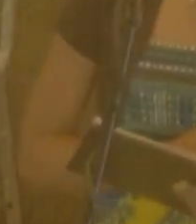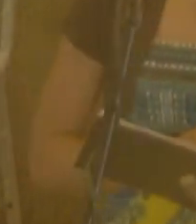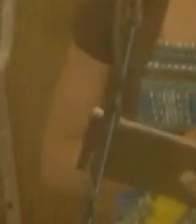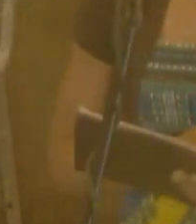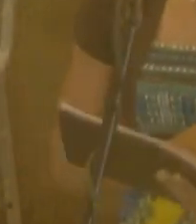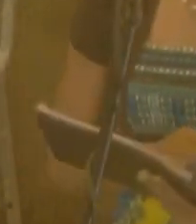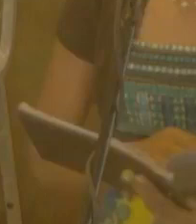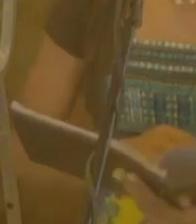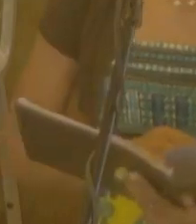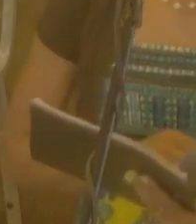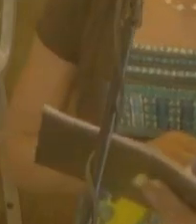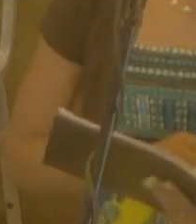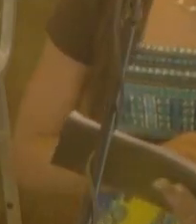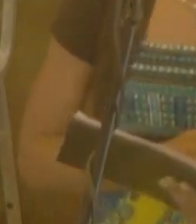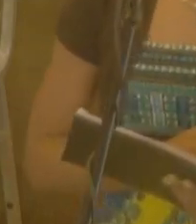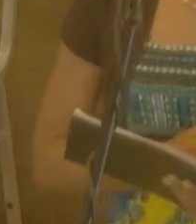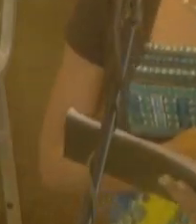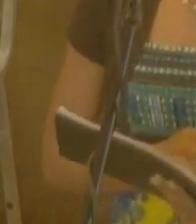praise